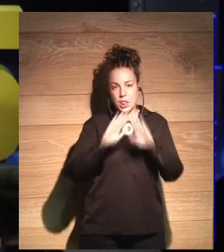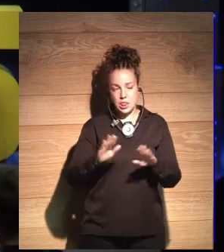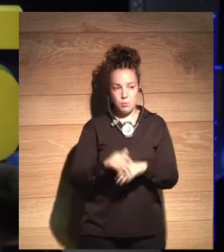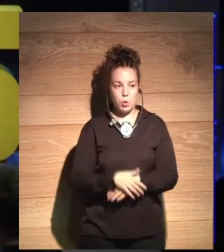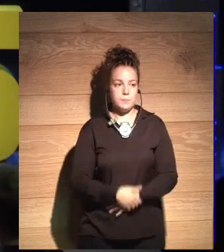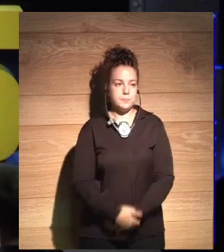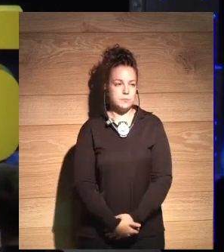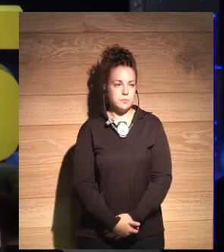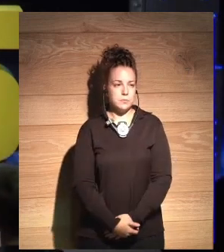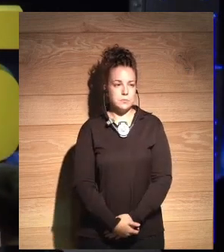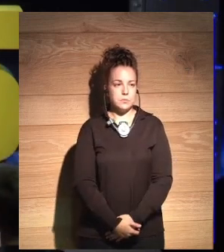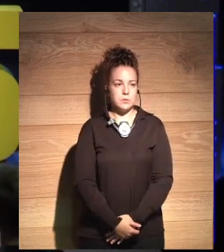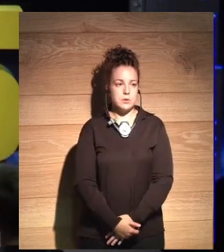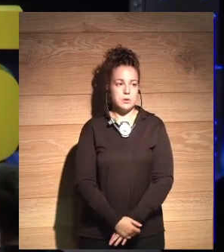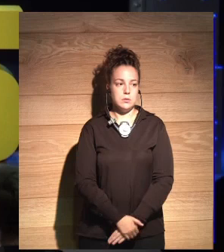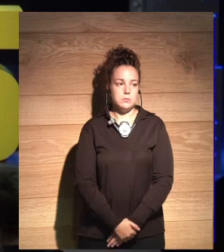Soundstage.